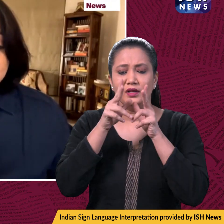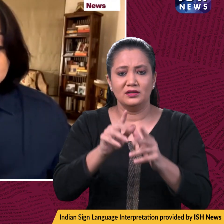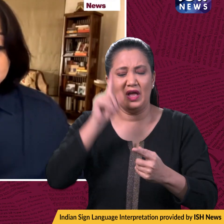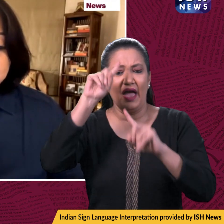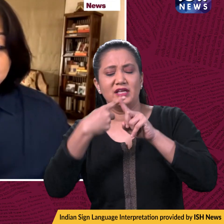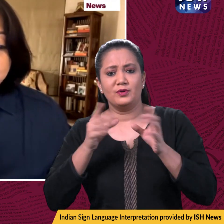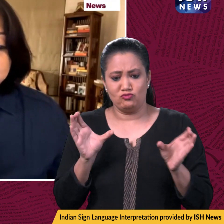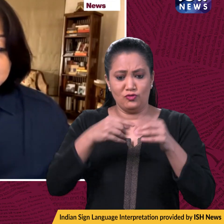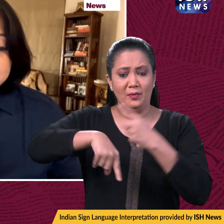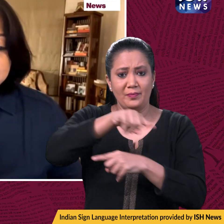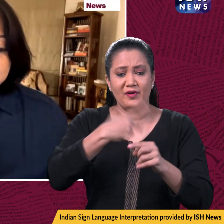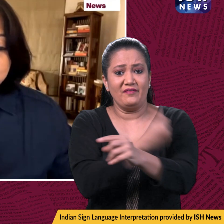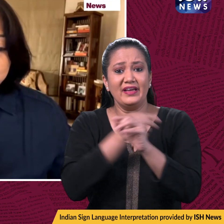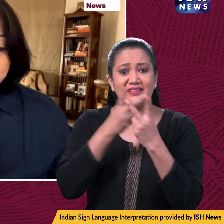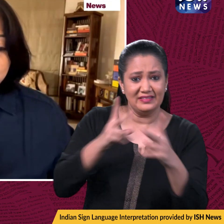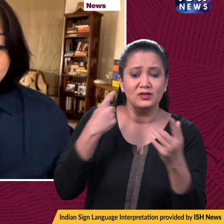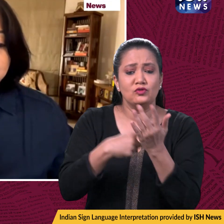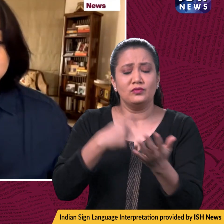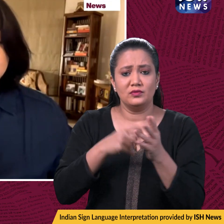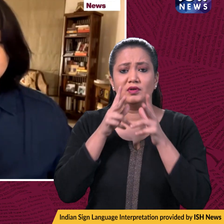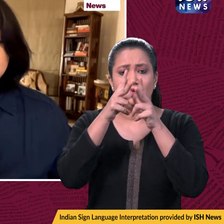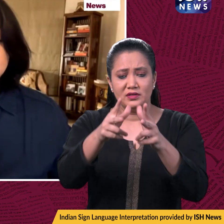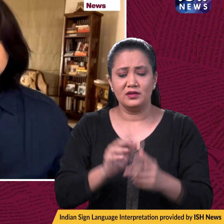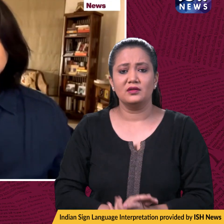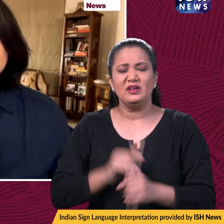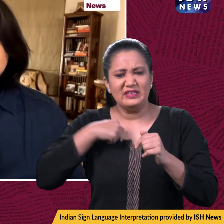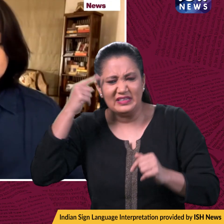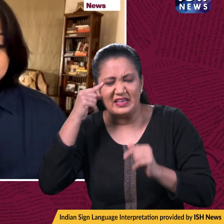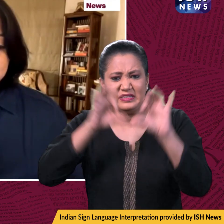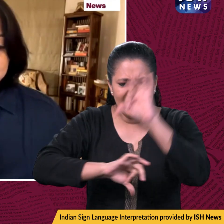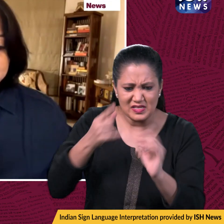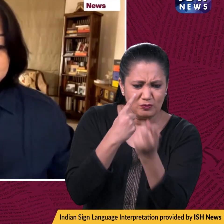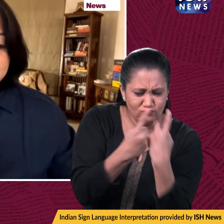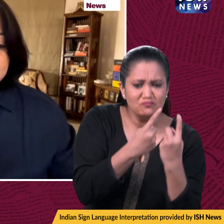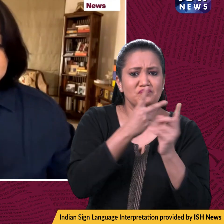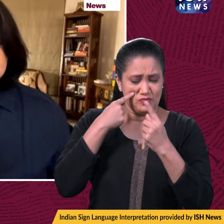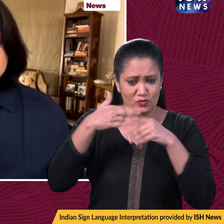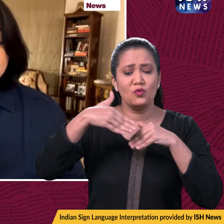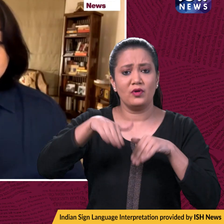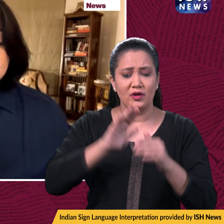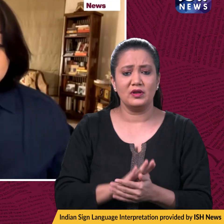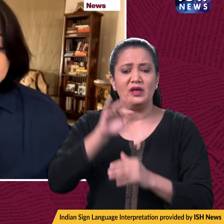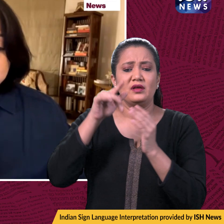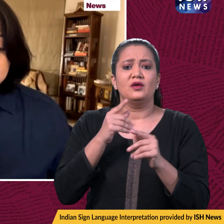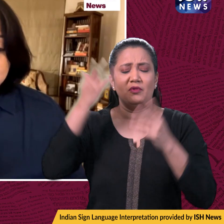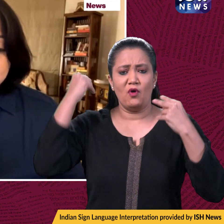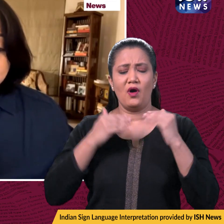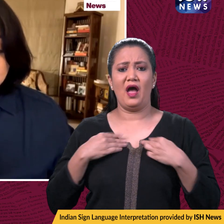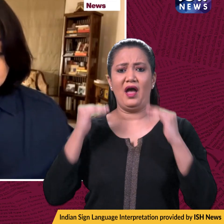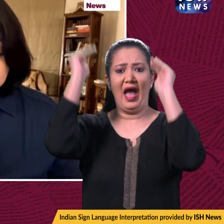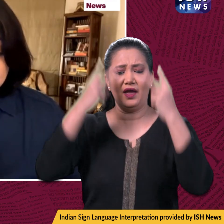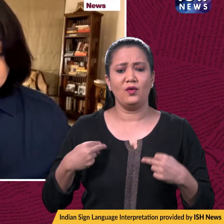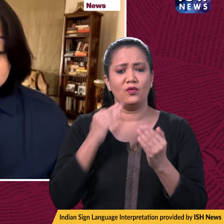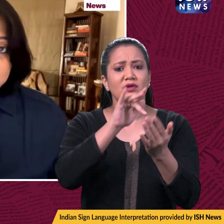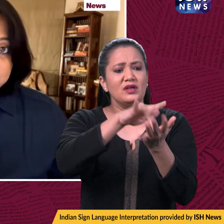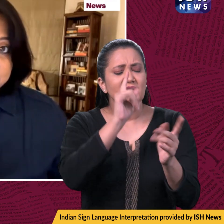and the National Expert Group on Vaccine Administration for COVID are deliberating and considering scientific evidence. The centre's response comes after the High Court